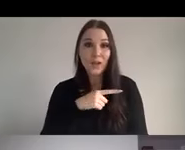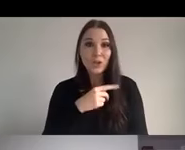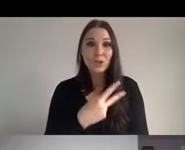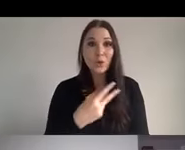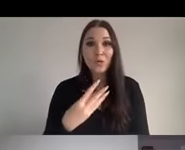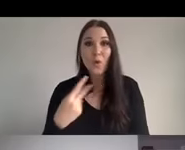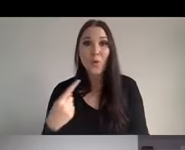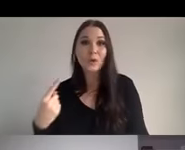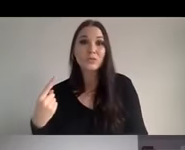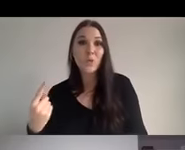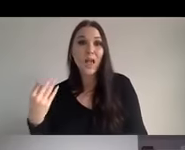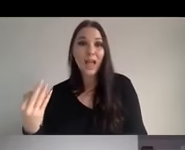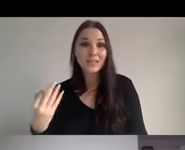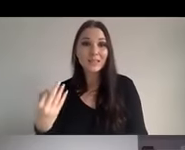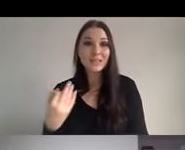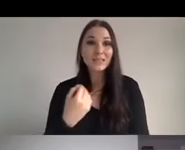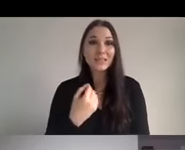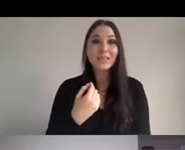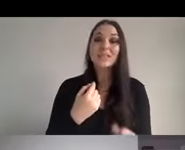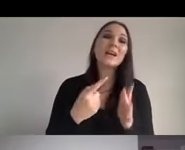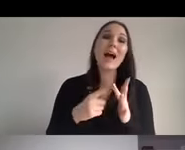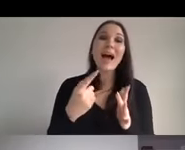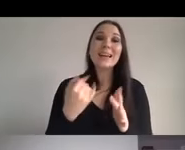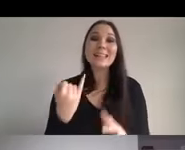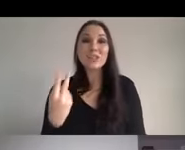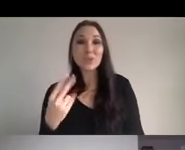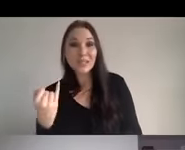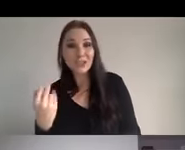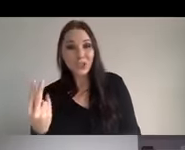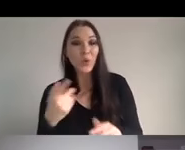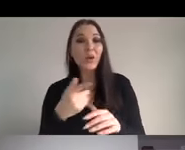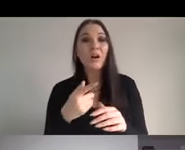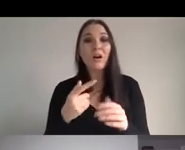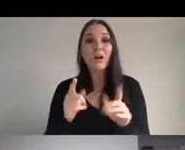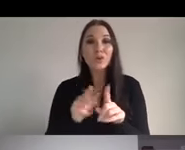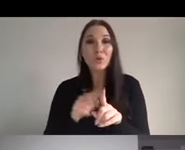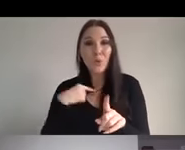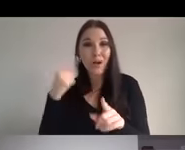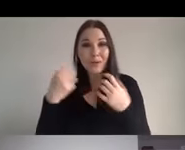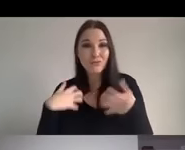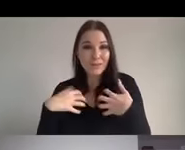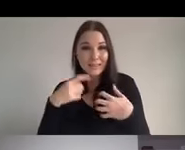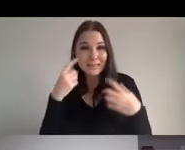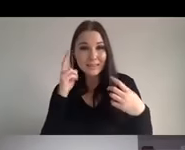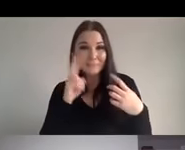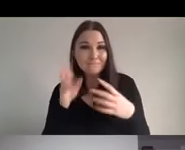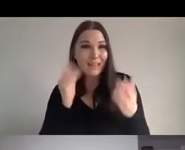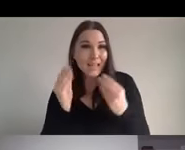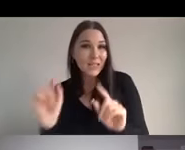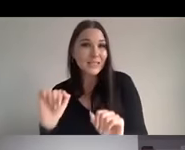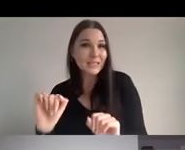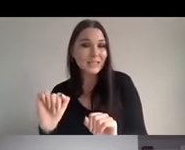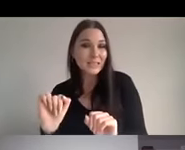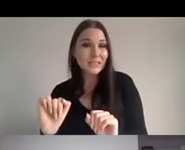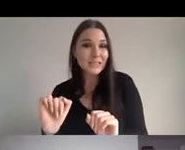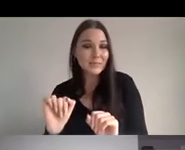21448 and probably ISO 26262. So I'll be interested to hear his take. We've